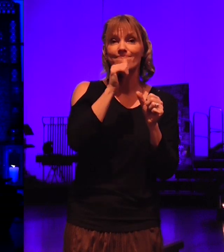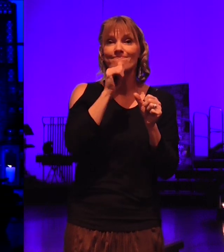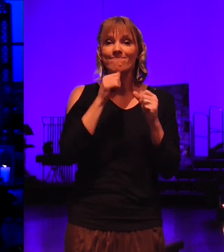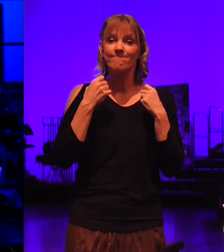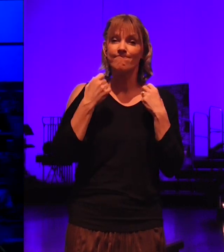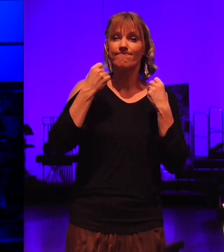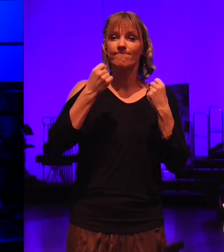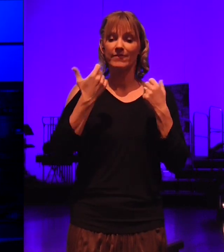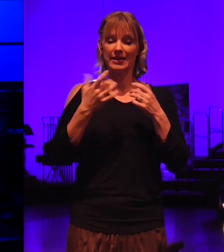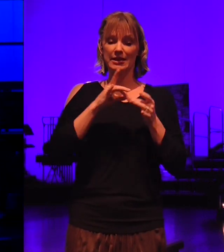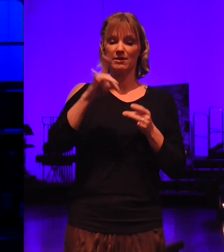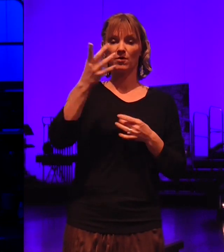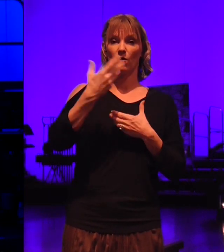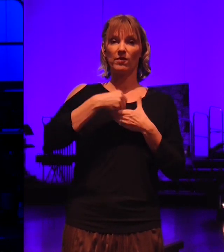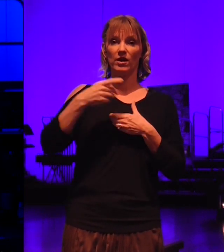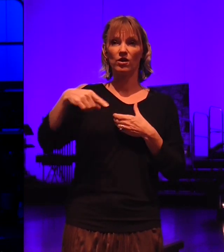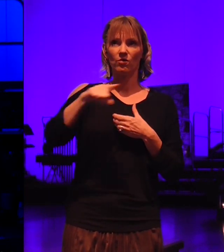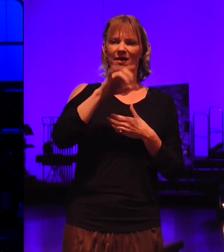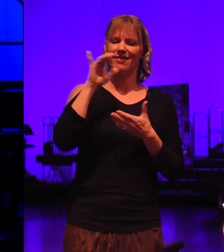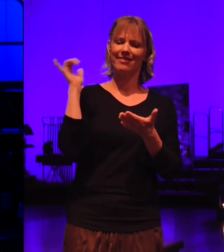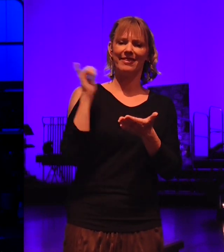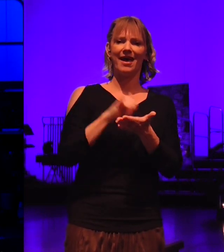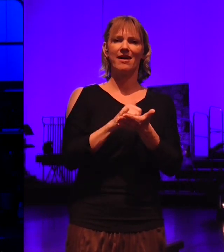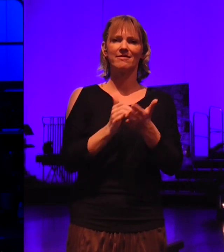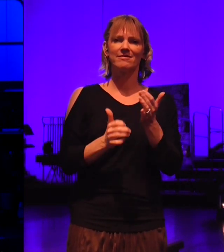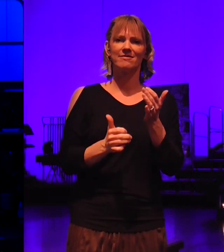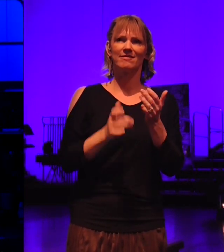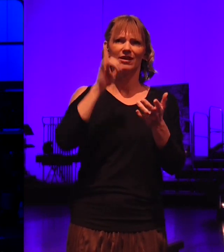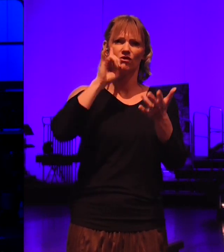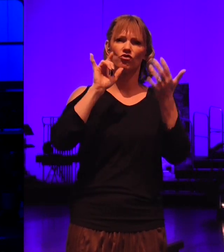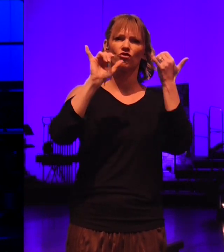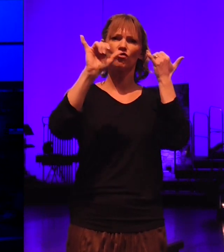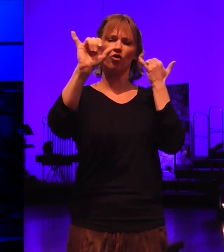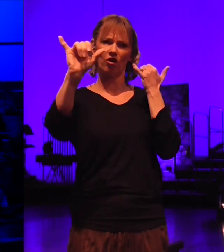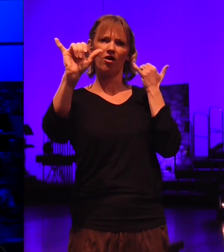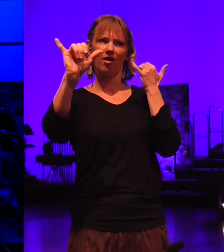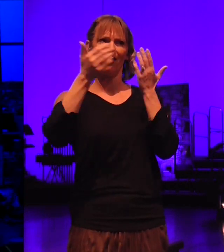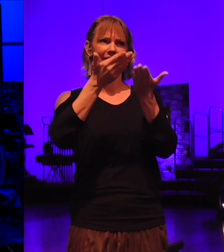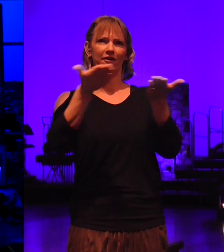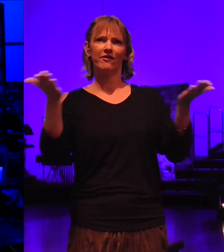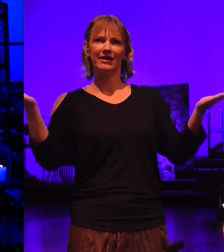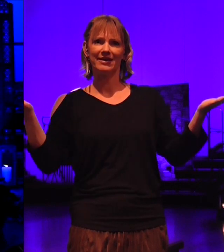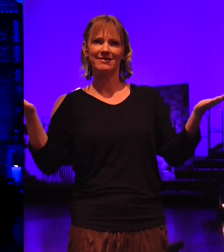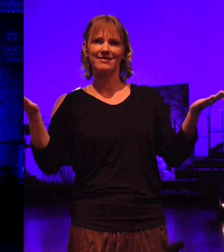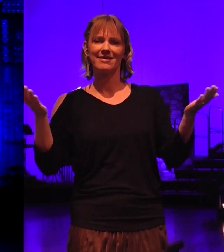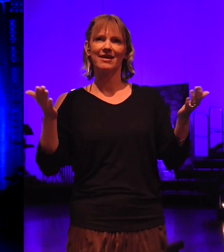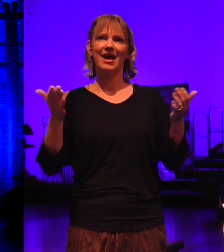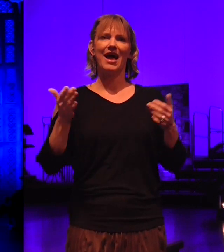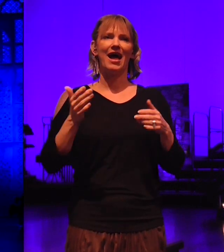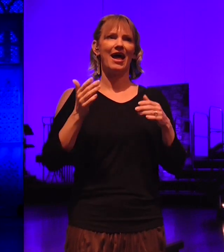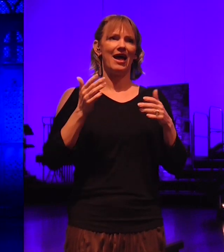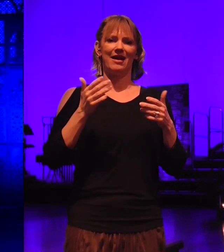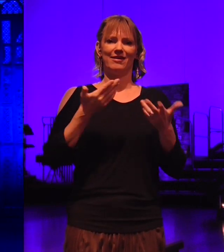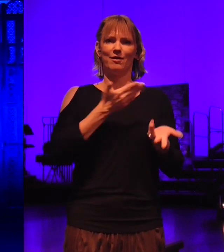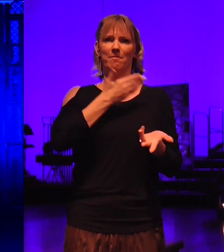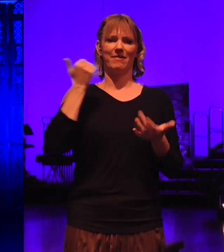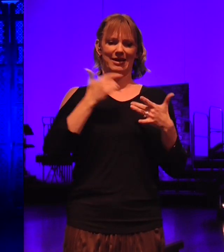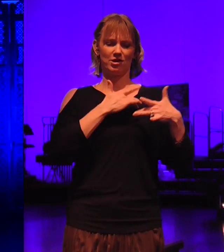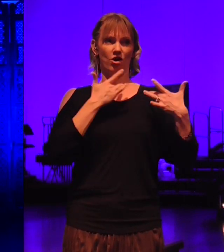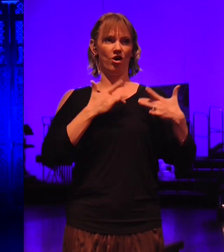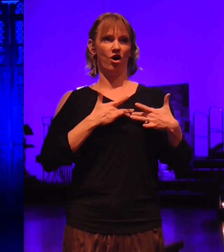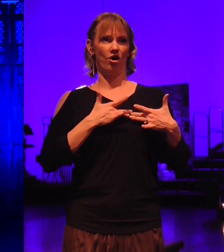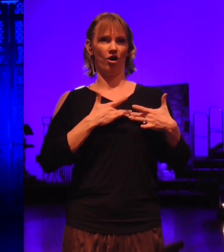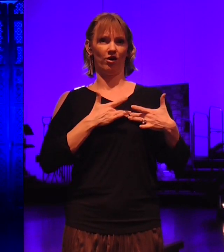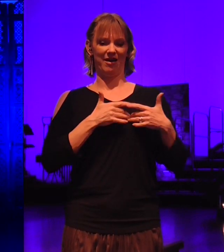you is the most eternal thing there is and the greatest heart of each one of